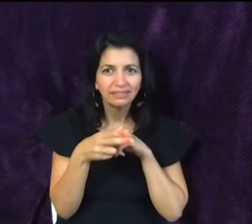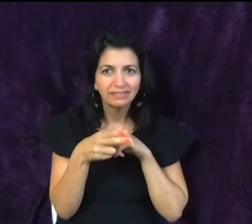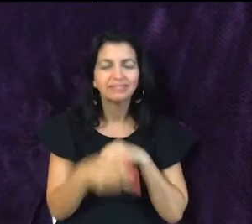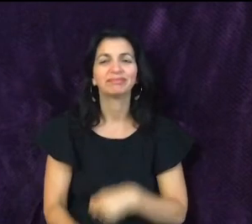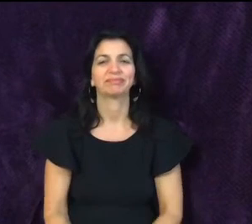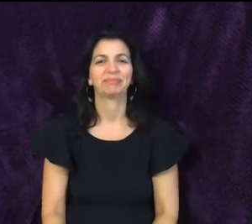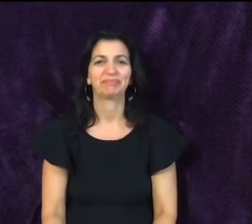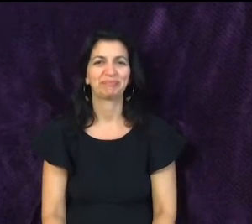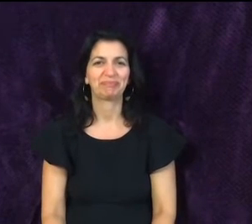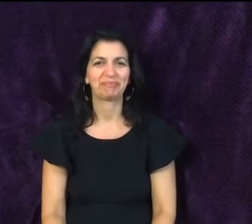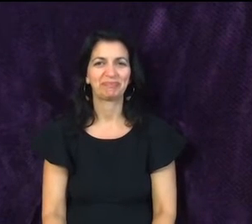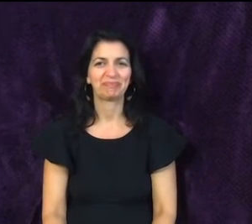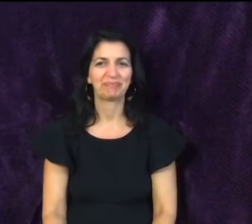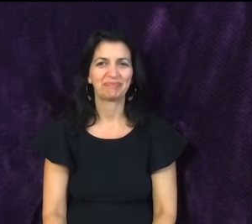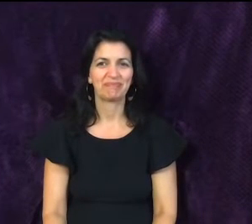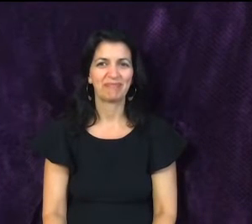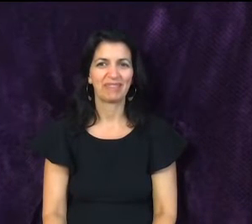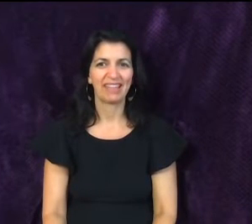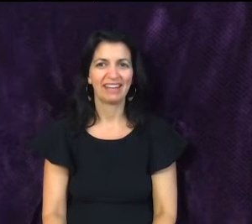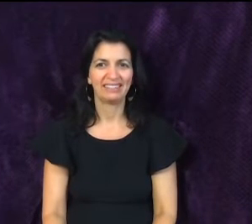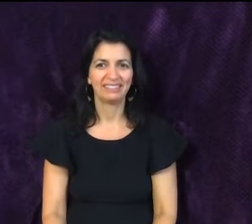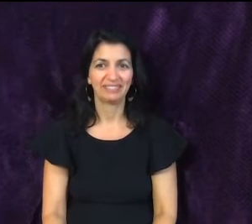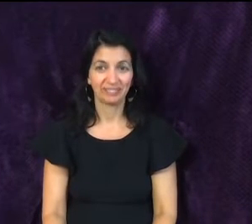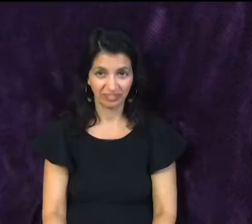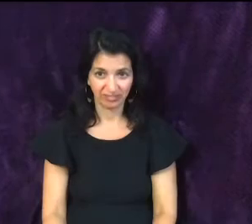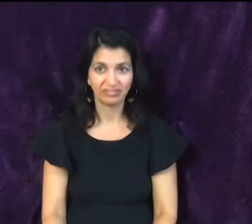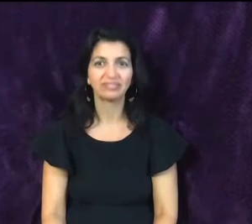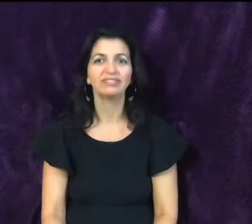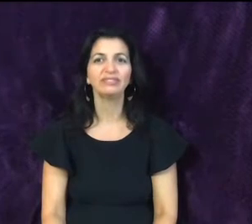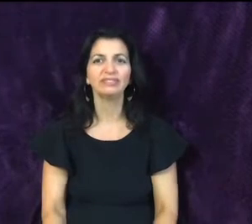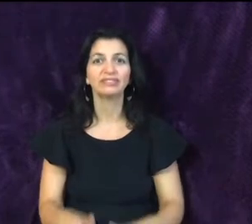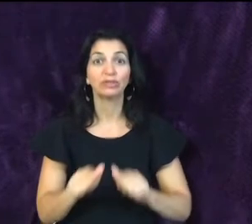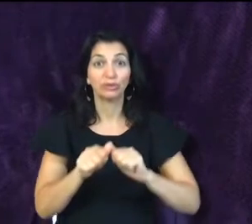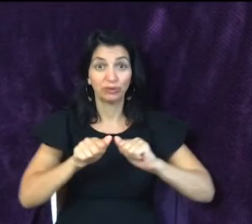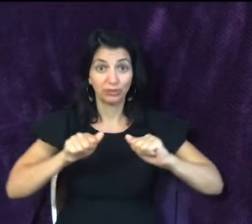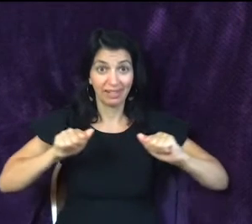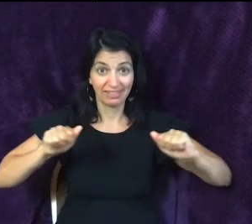And I'm going to stretch the balloon